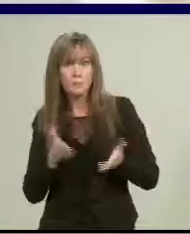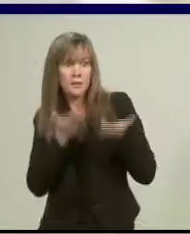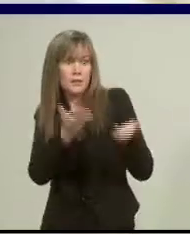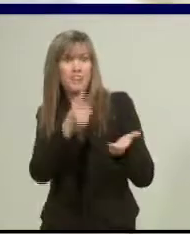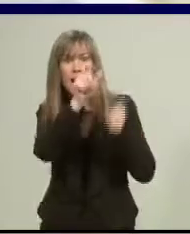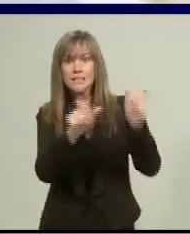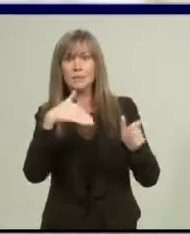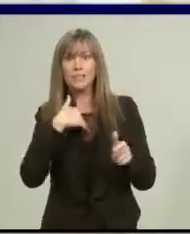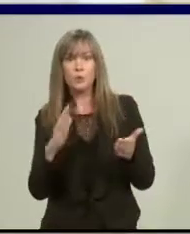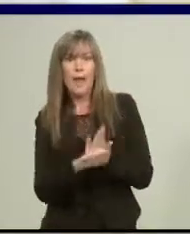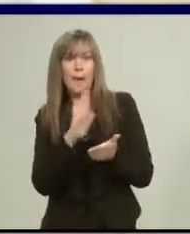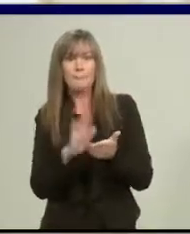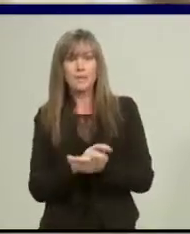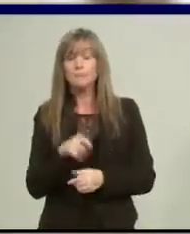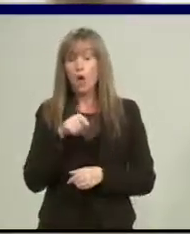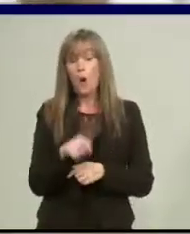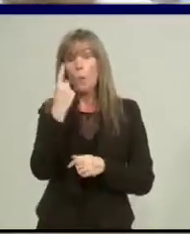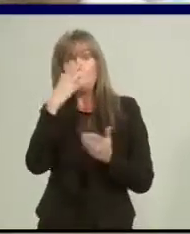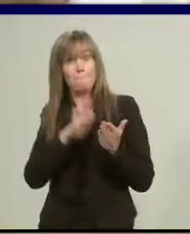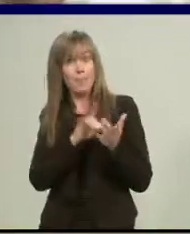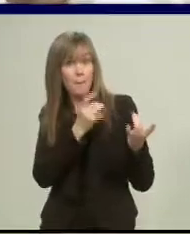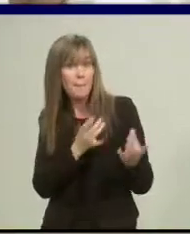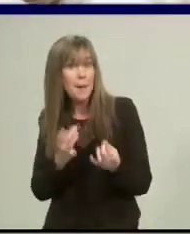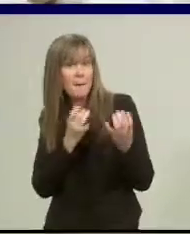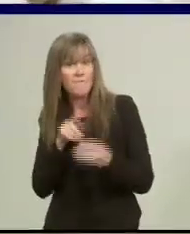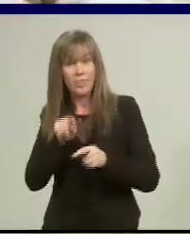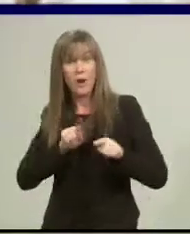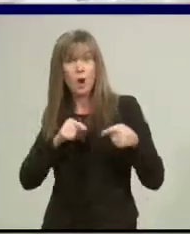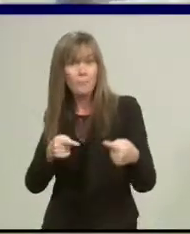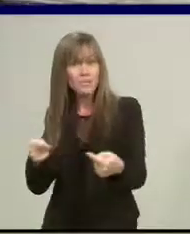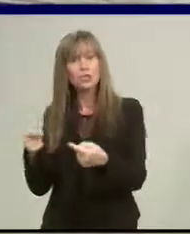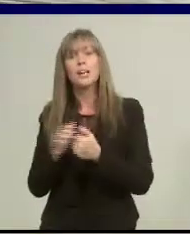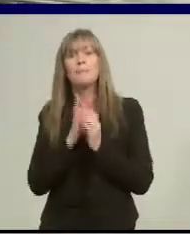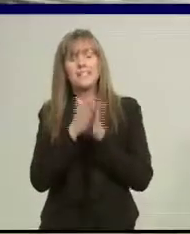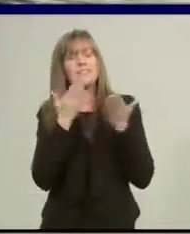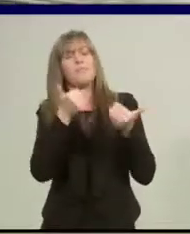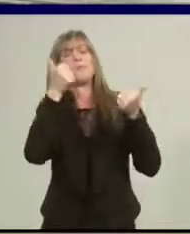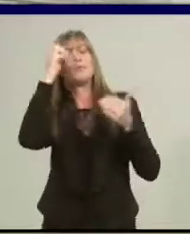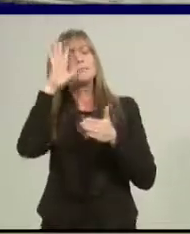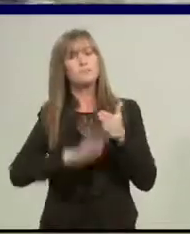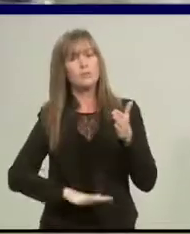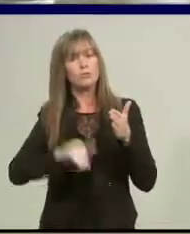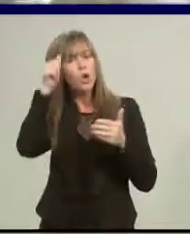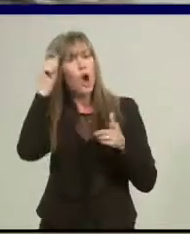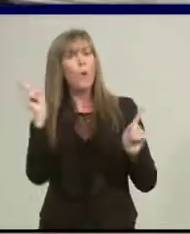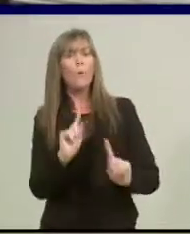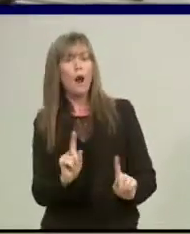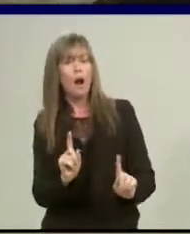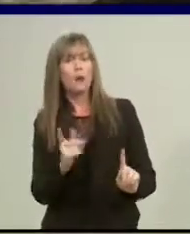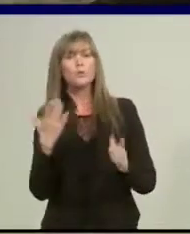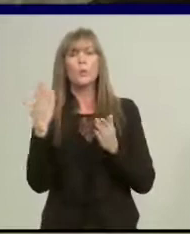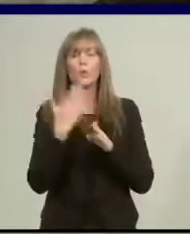happy. They've spent more than a month preparing for the competition, which will provide them with great experience of what it's like to work in one of the country's